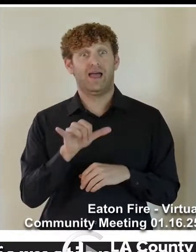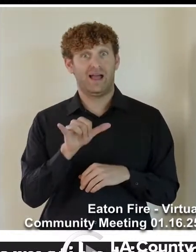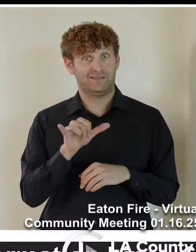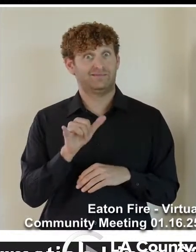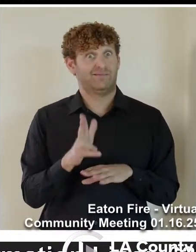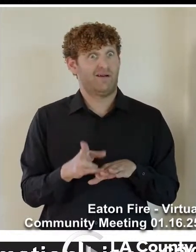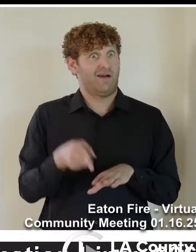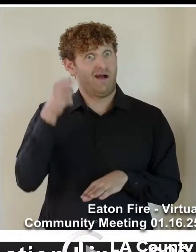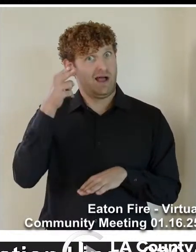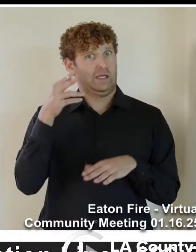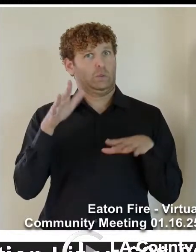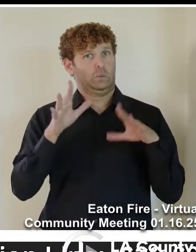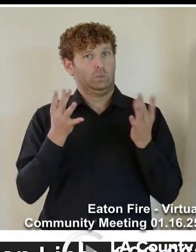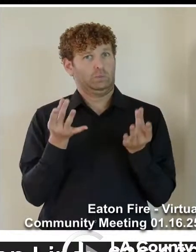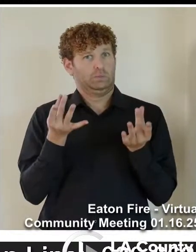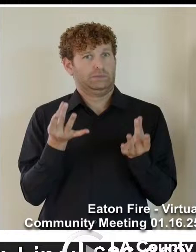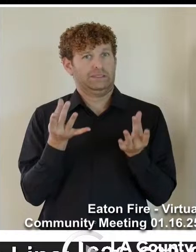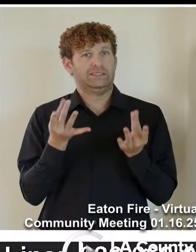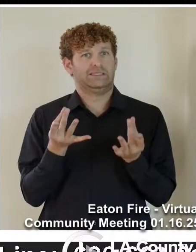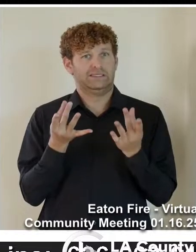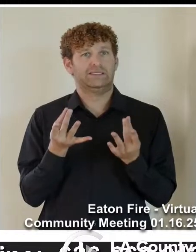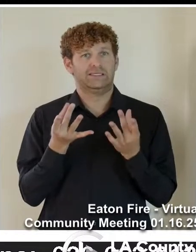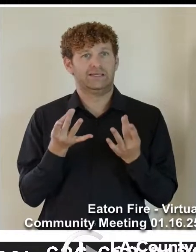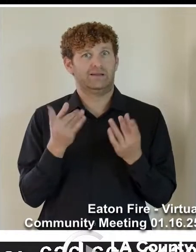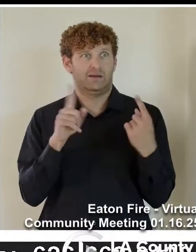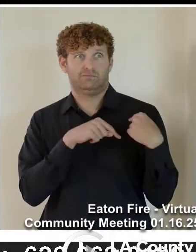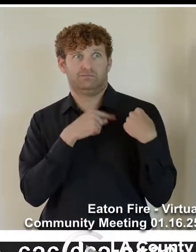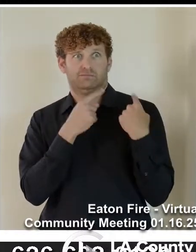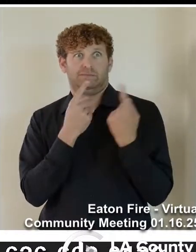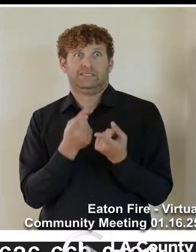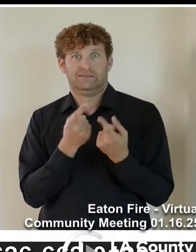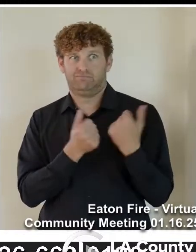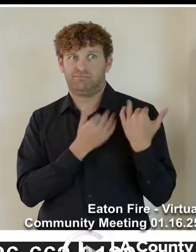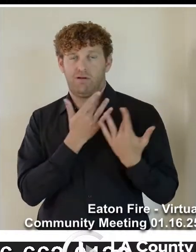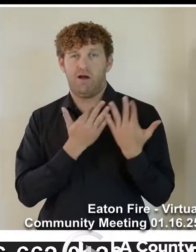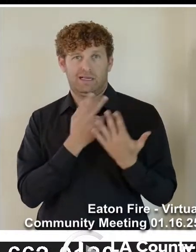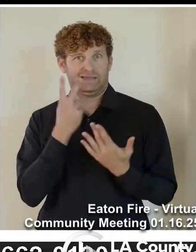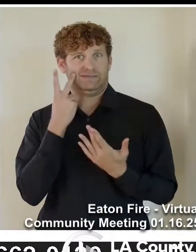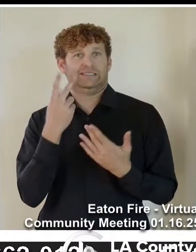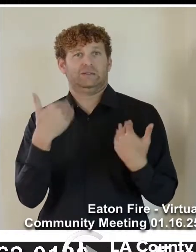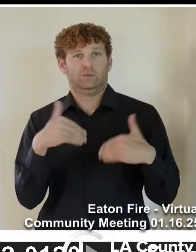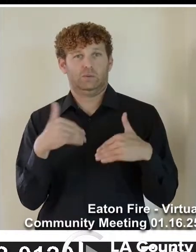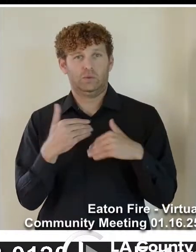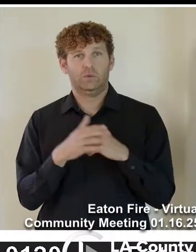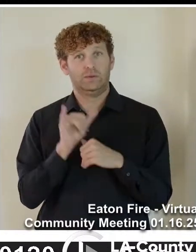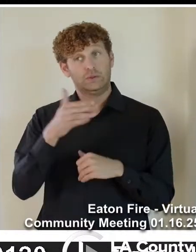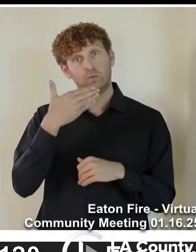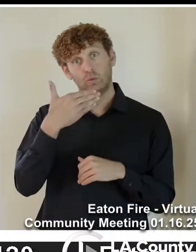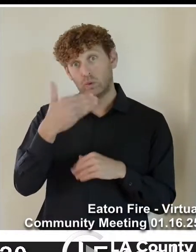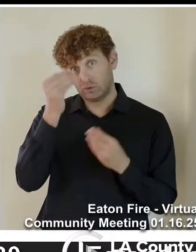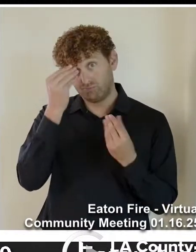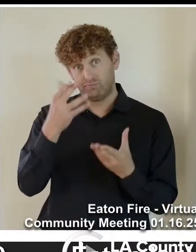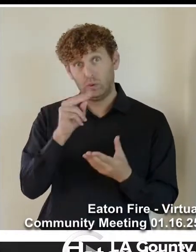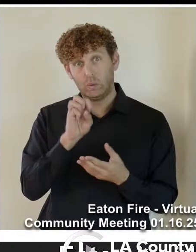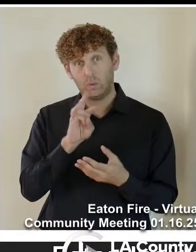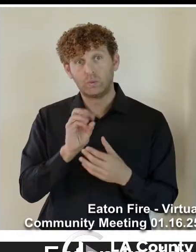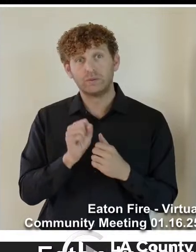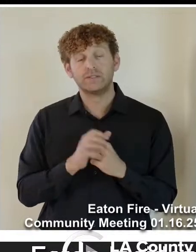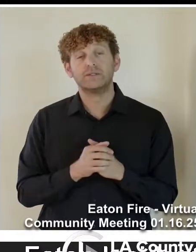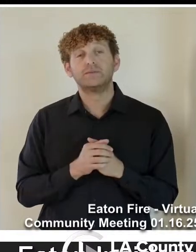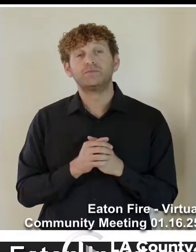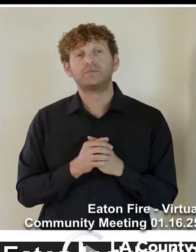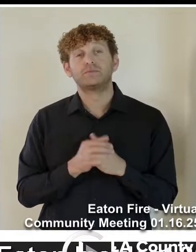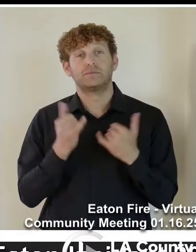this fire has seen since it started. So that's great news. That south wind is going to combine with some of our upslope wind during